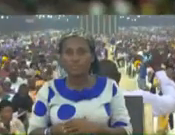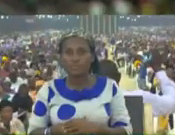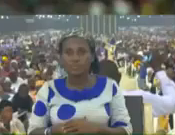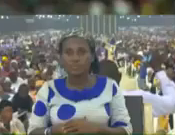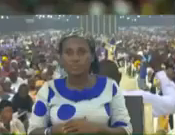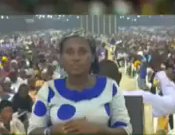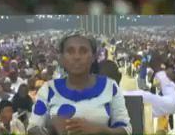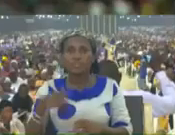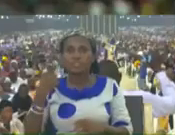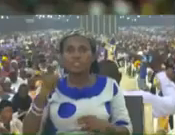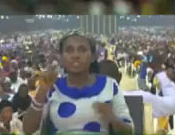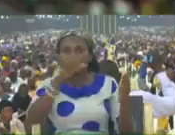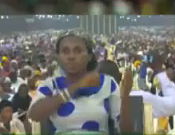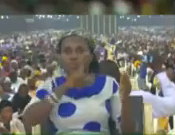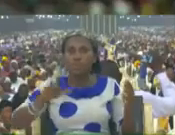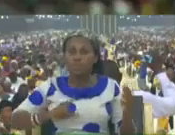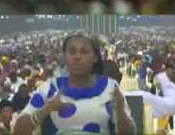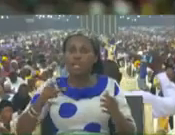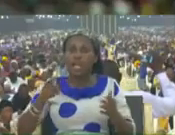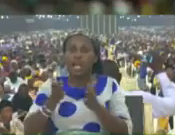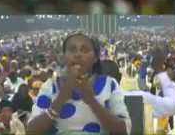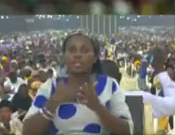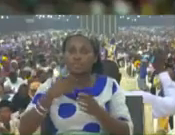The Lord asked me to tell someone.